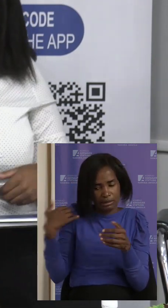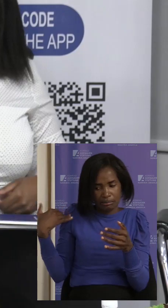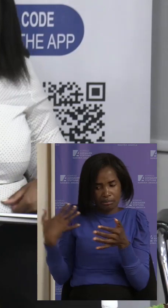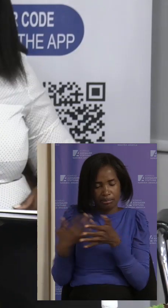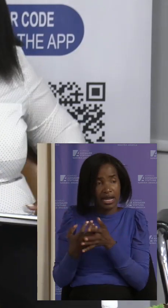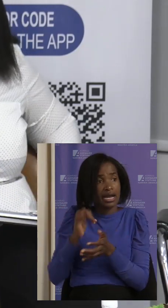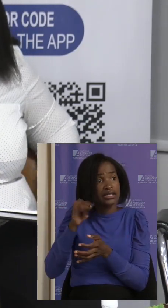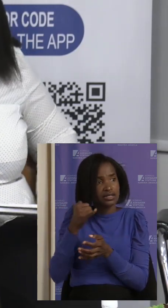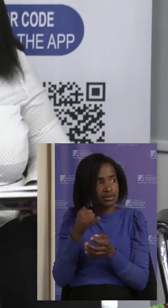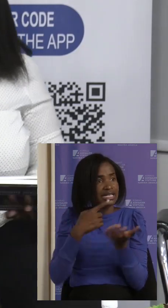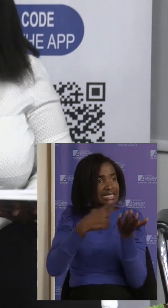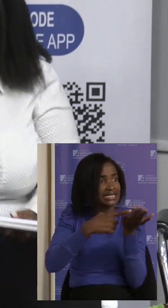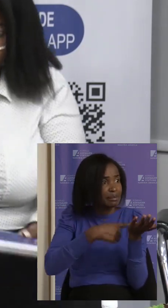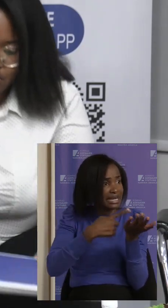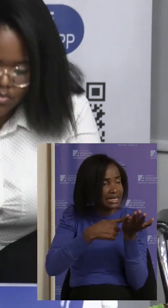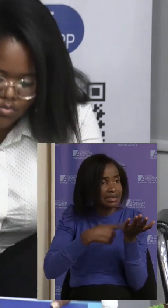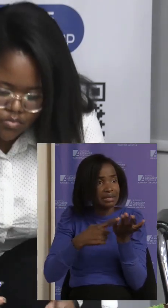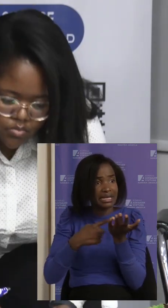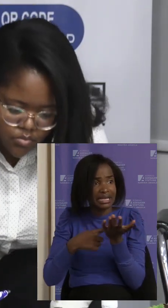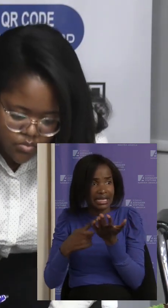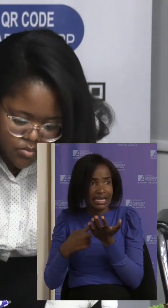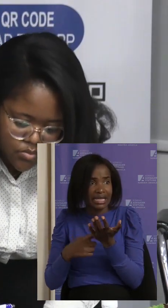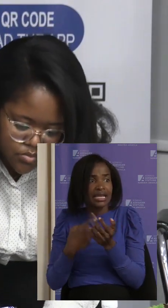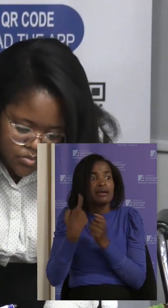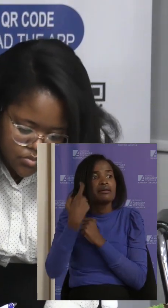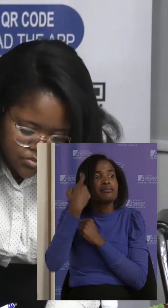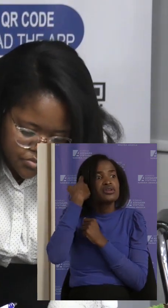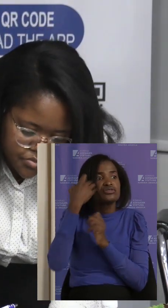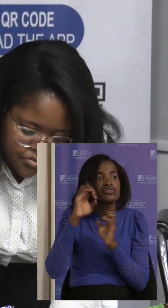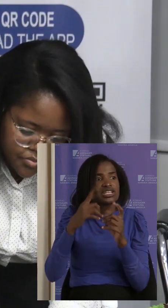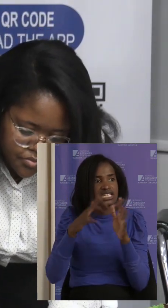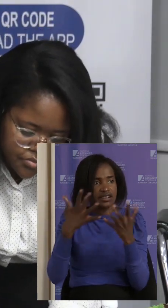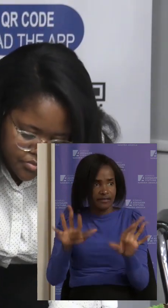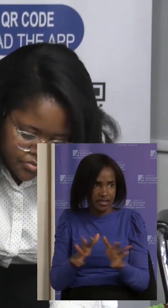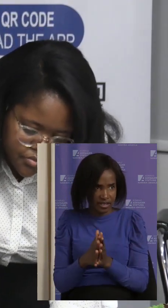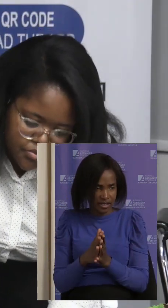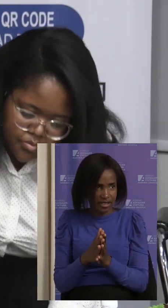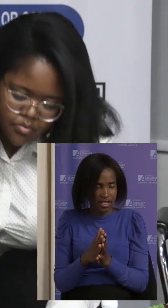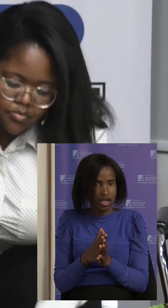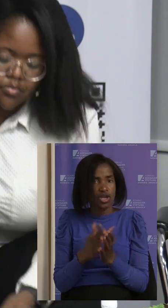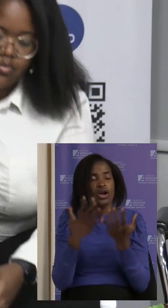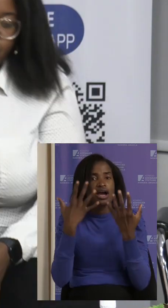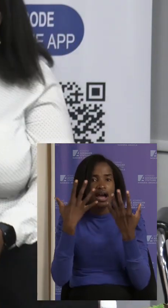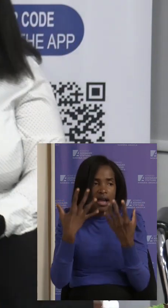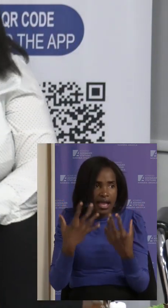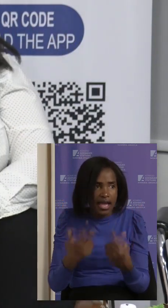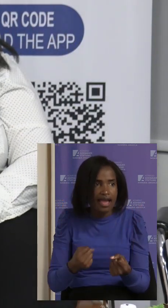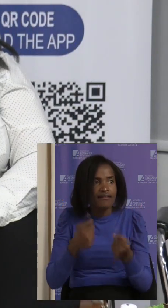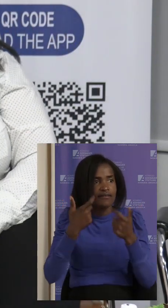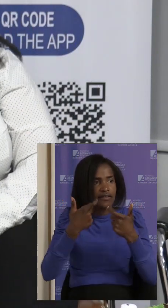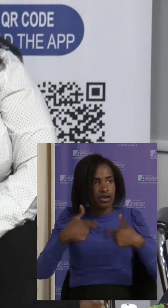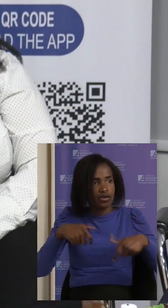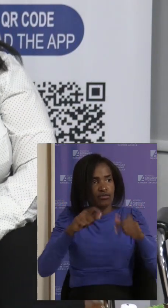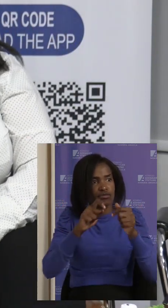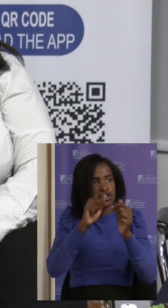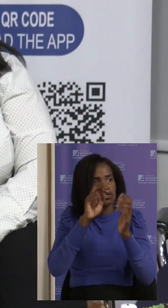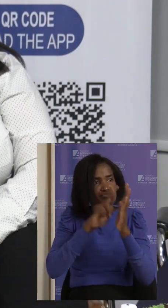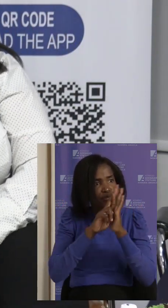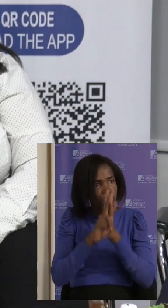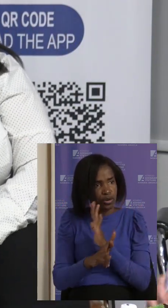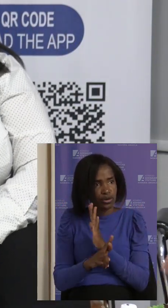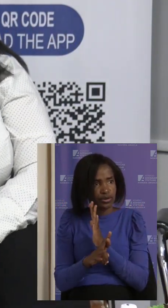this debate. We initiated it in the Ministry of Education. So we have a conference report, which, you